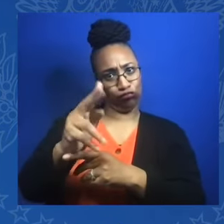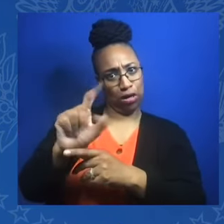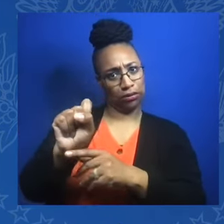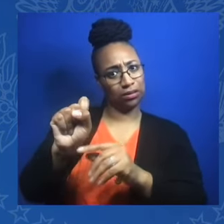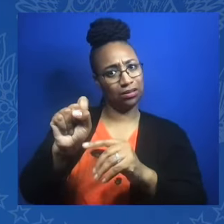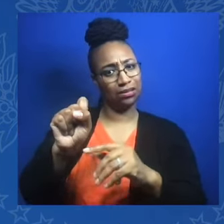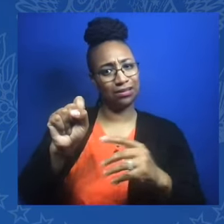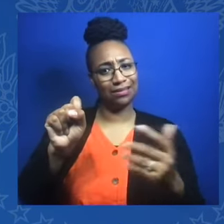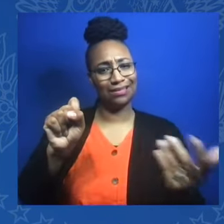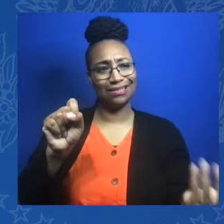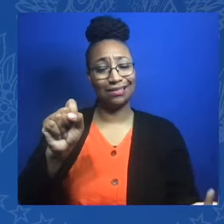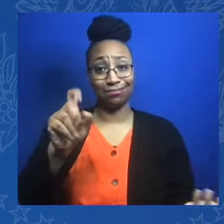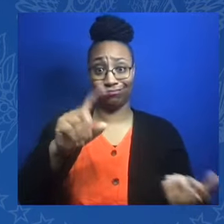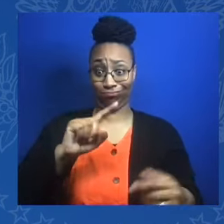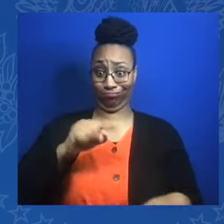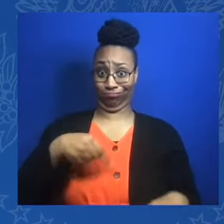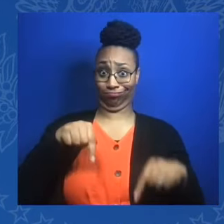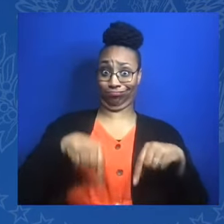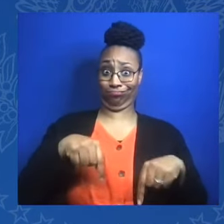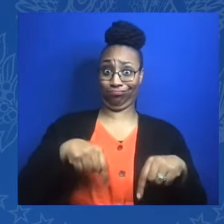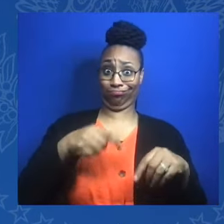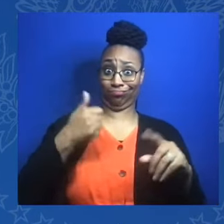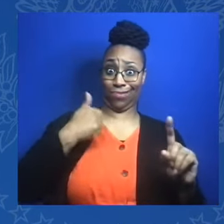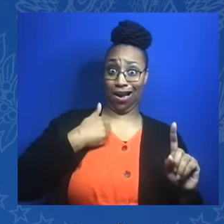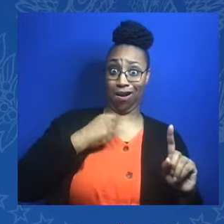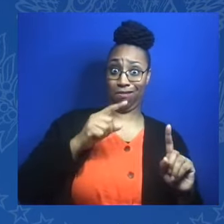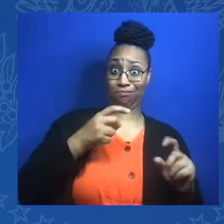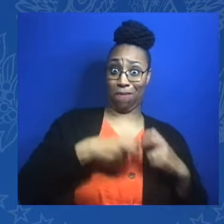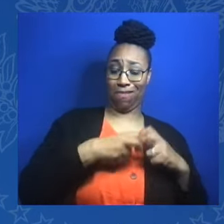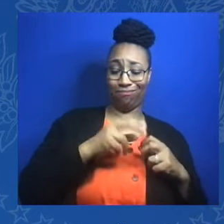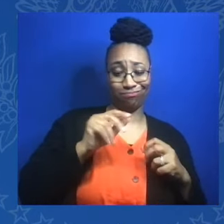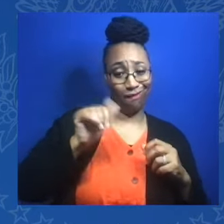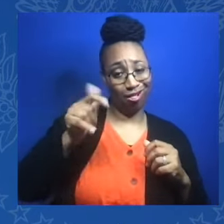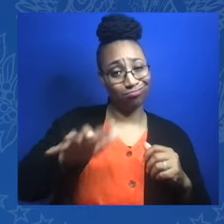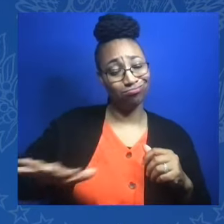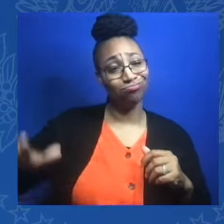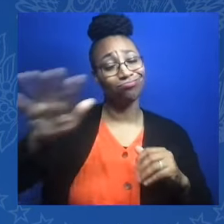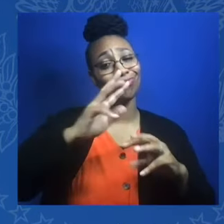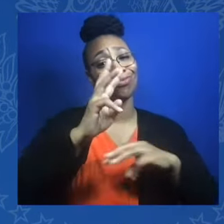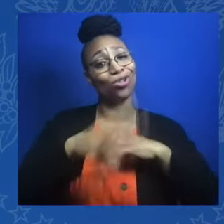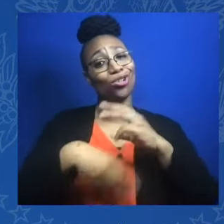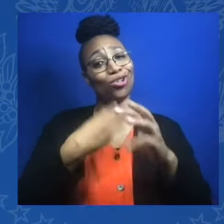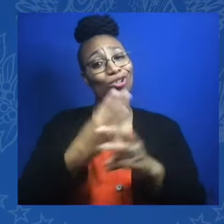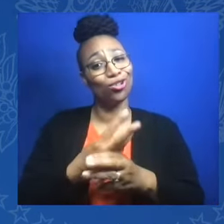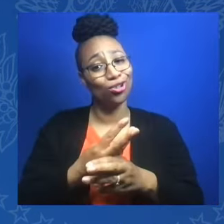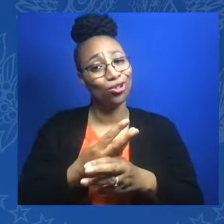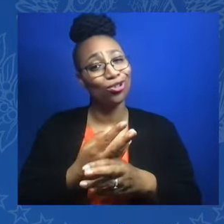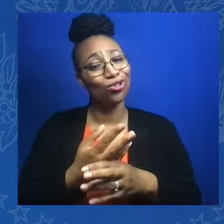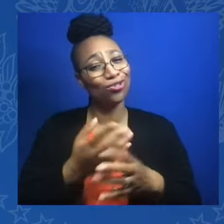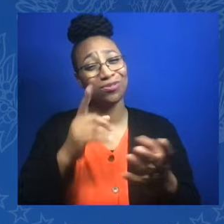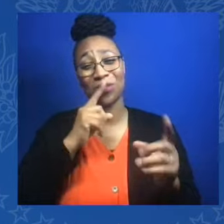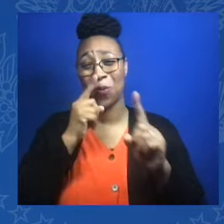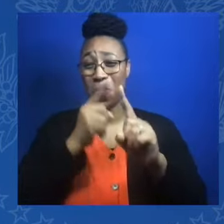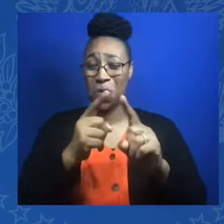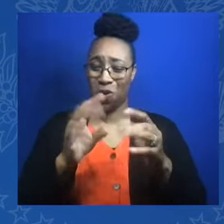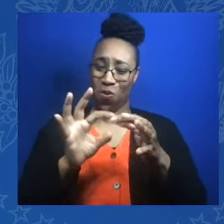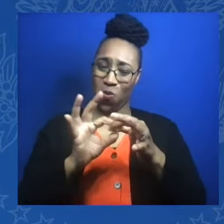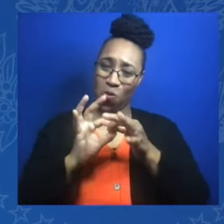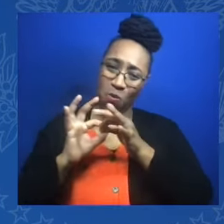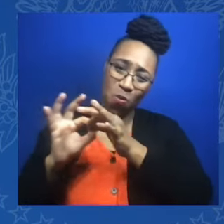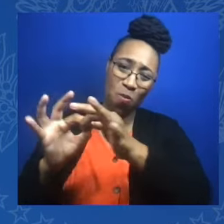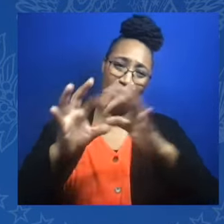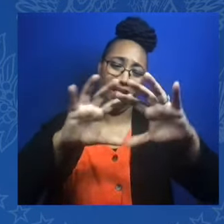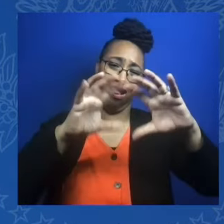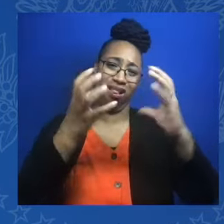announcing a commitment to build a new global coalition of like-minded countries led by Canada and the United States to tackle this crisis. This is